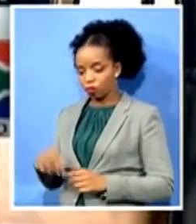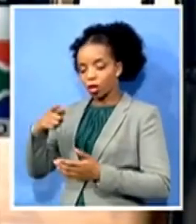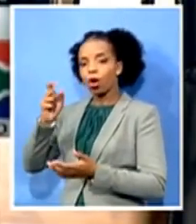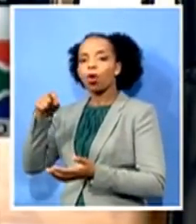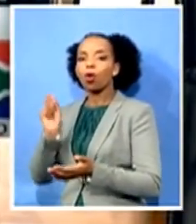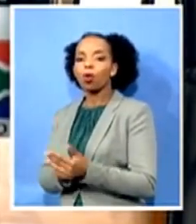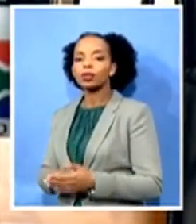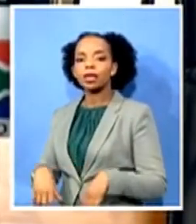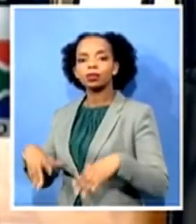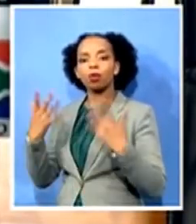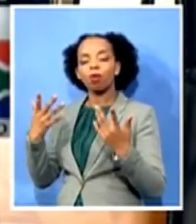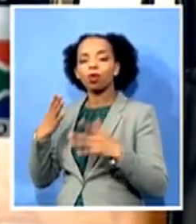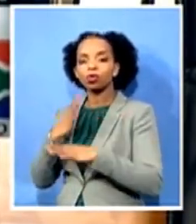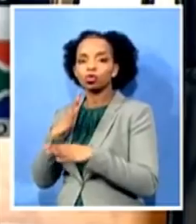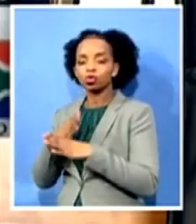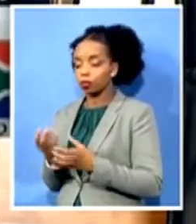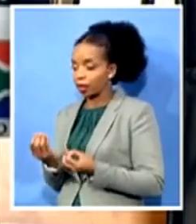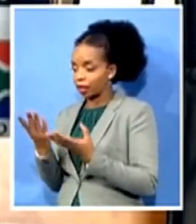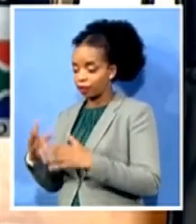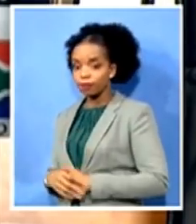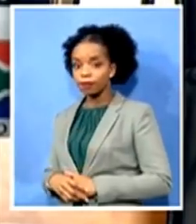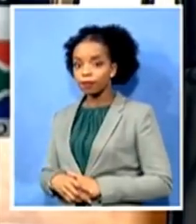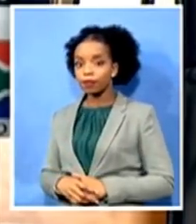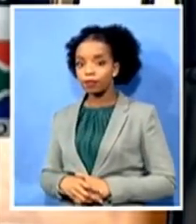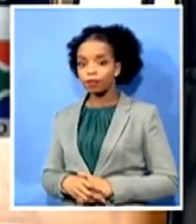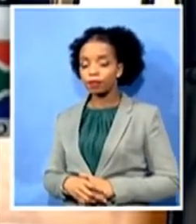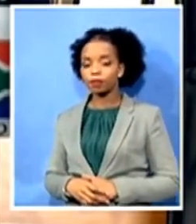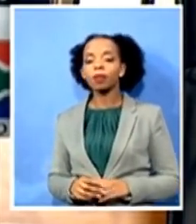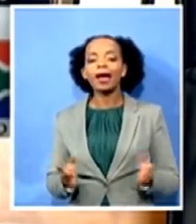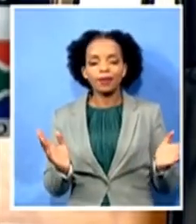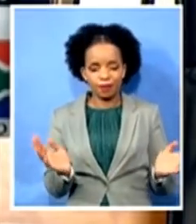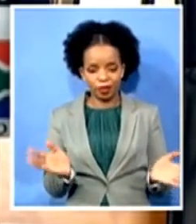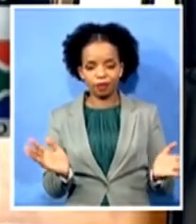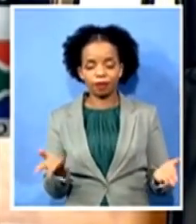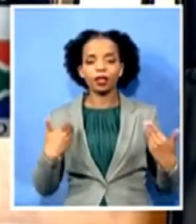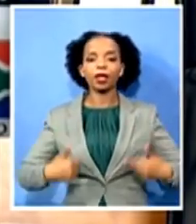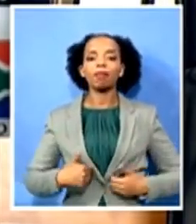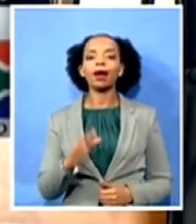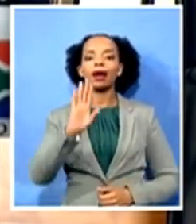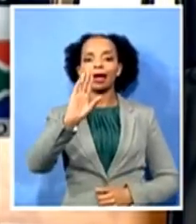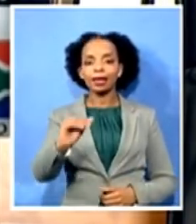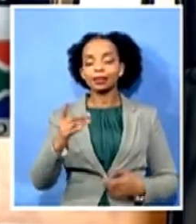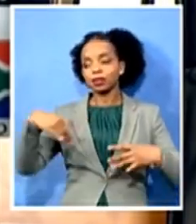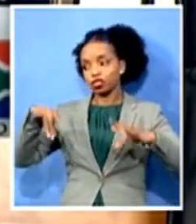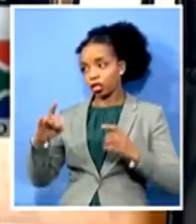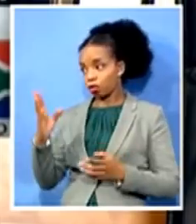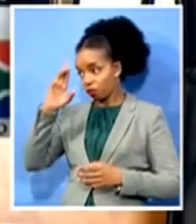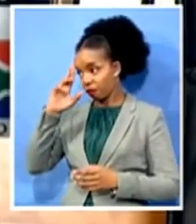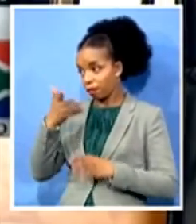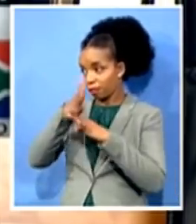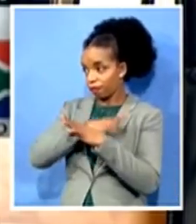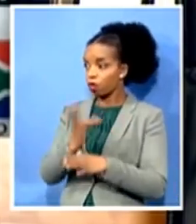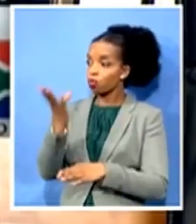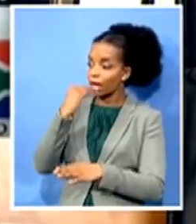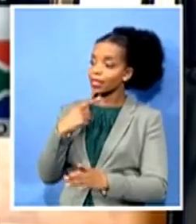I did ask that question, Chair. Mm-hmm. You'll remember I responded to that question earlier on, that when I asked that